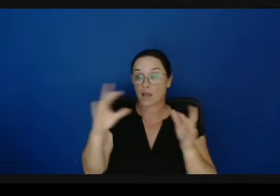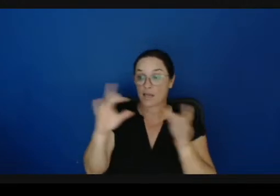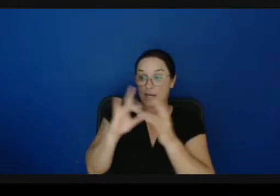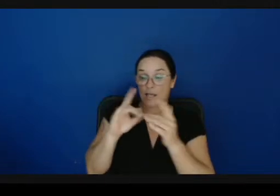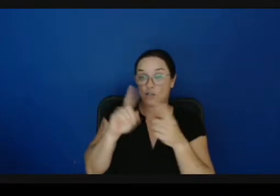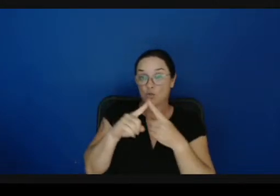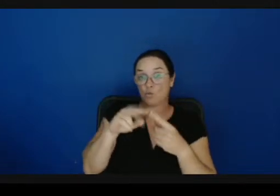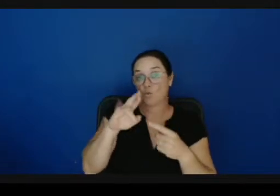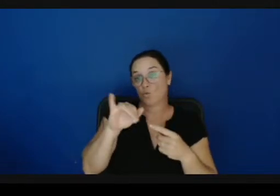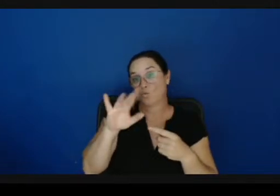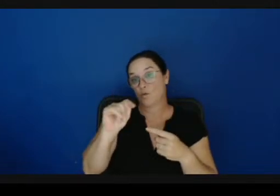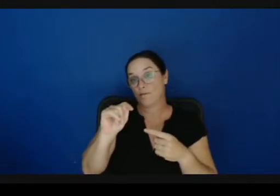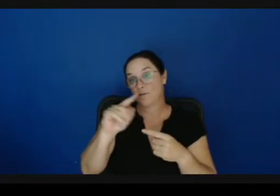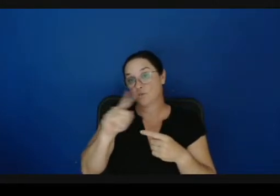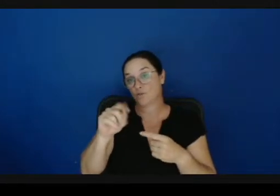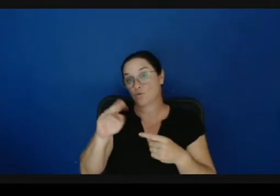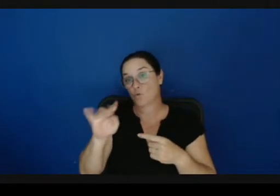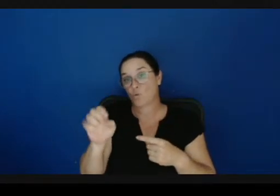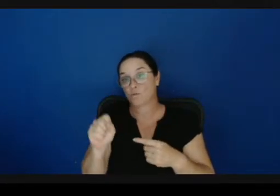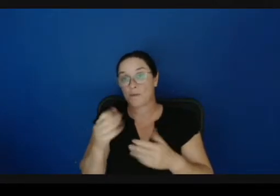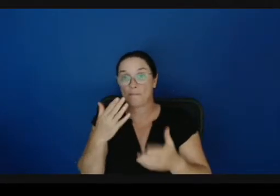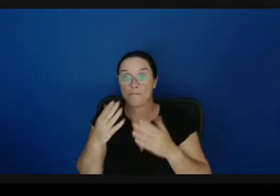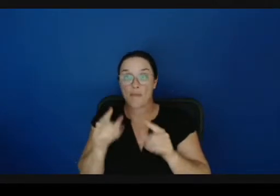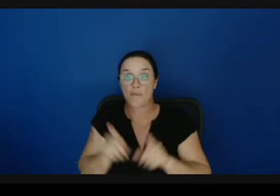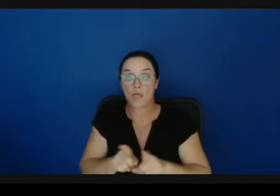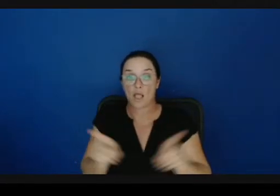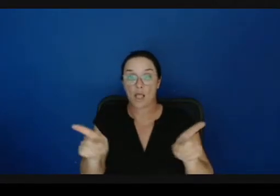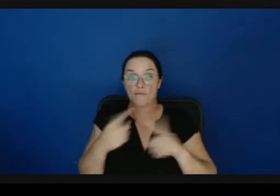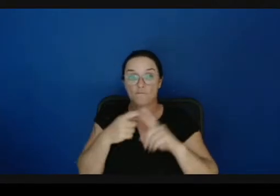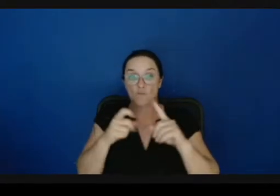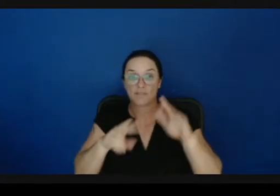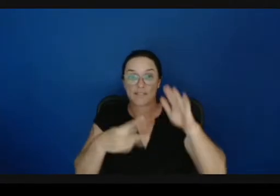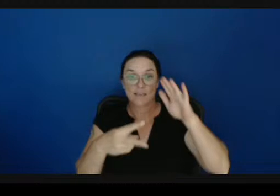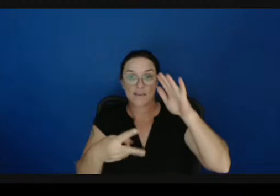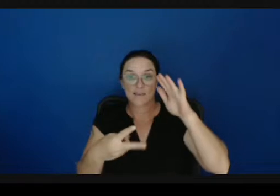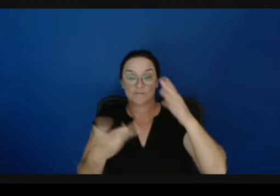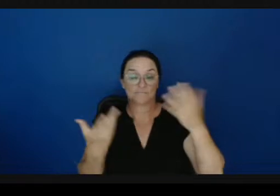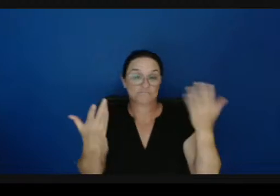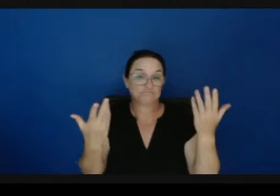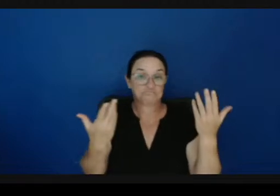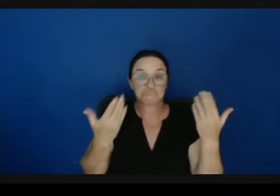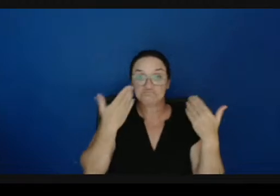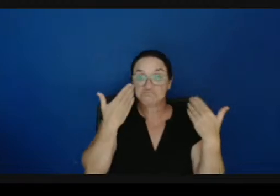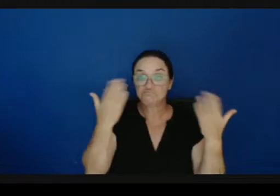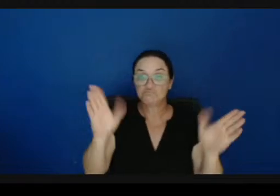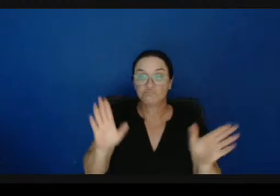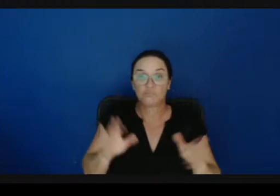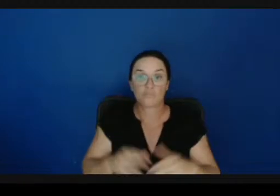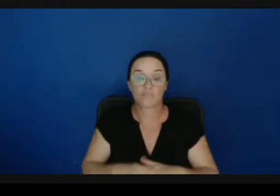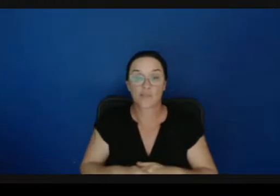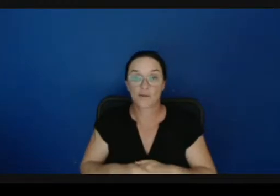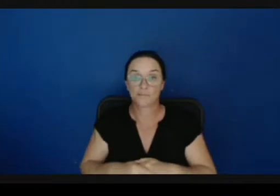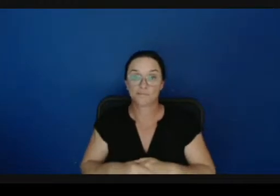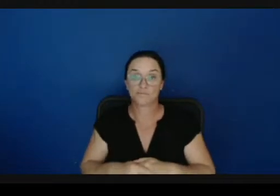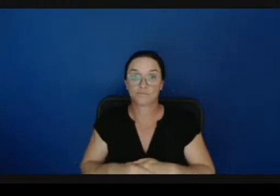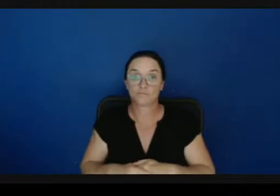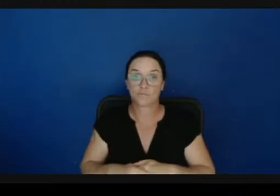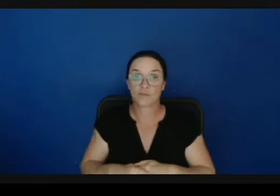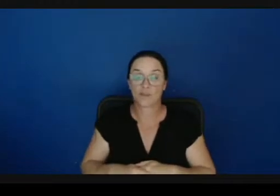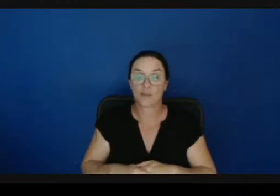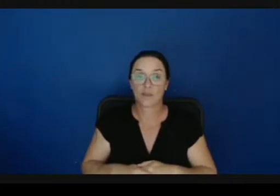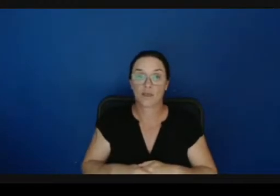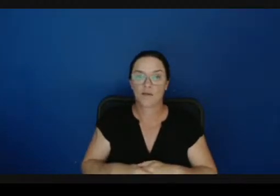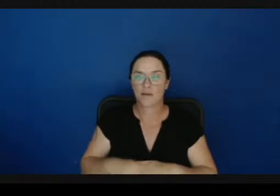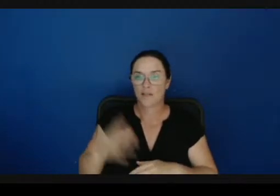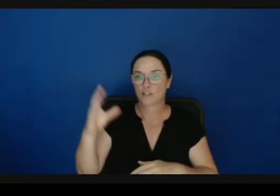zones connect through here, something like that, you know, right? So that you have to come back through, but there's this really weird